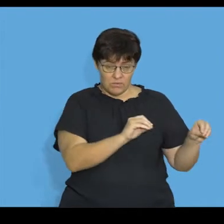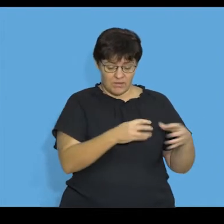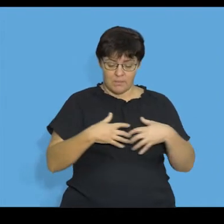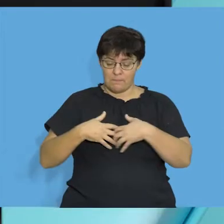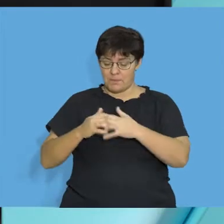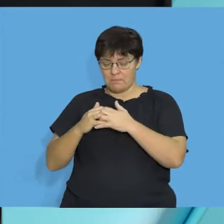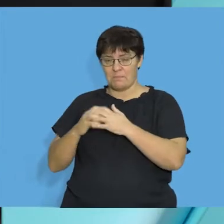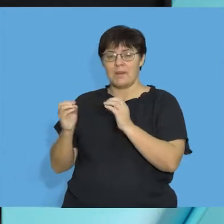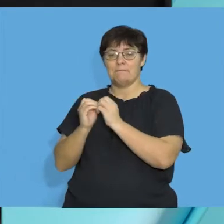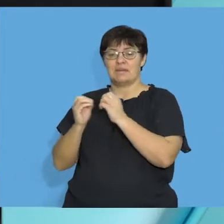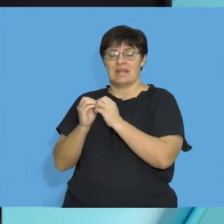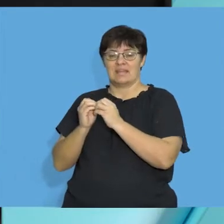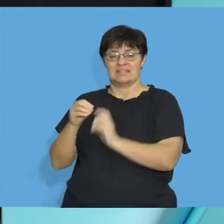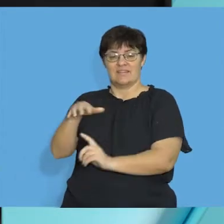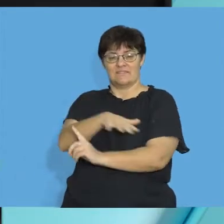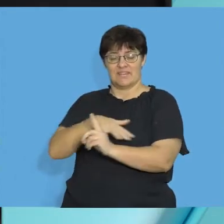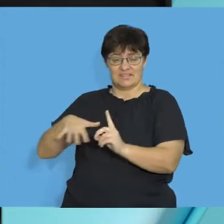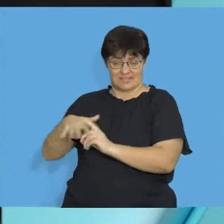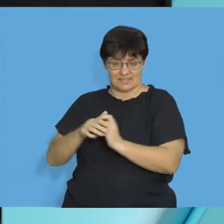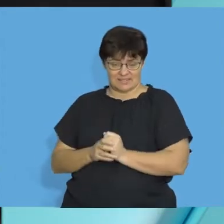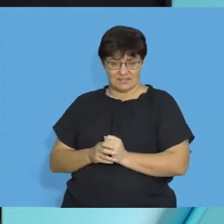field. Now we're saying, let's